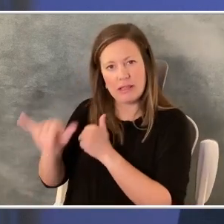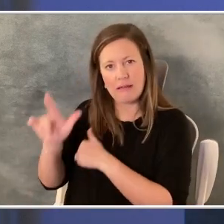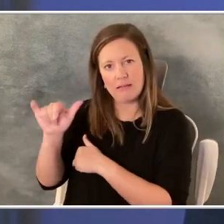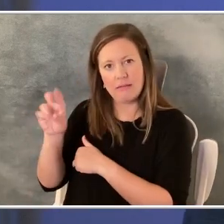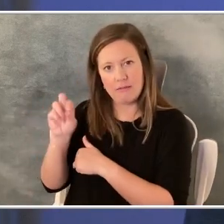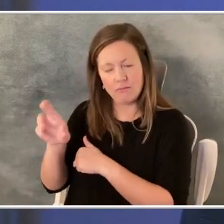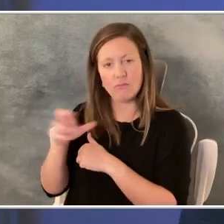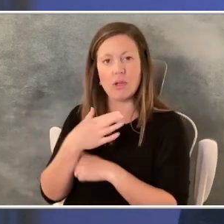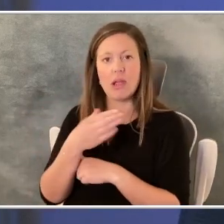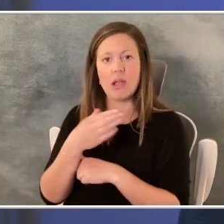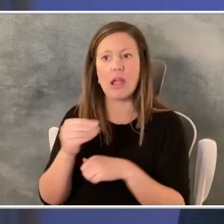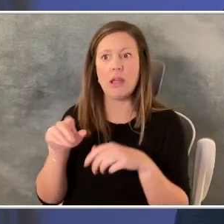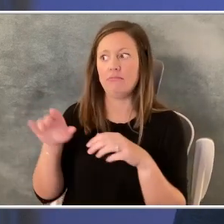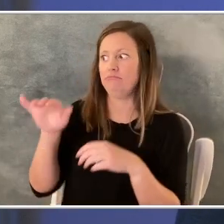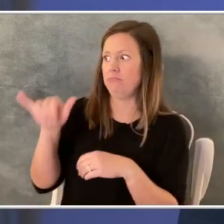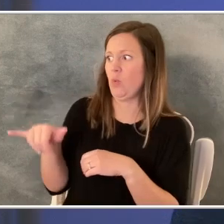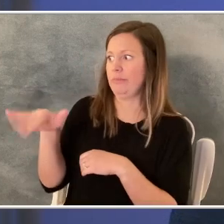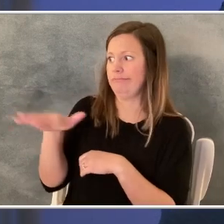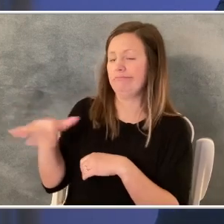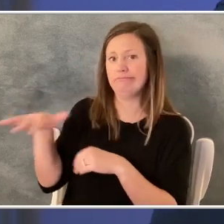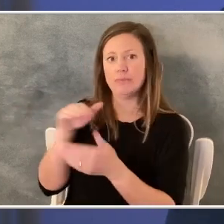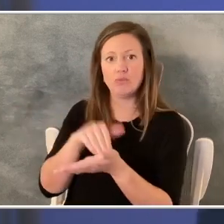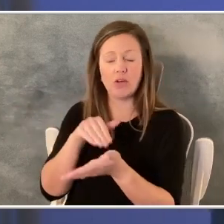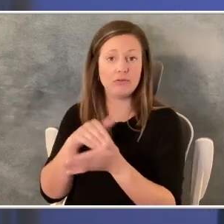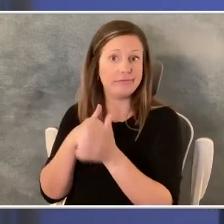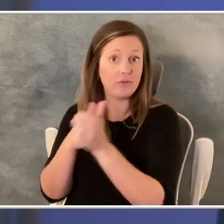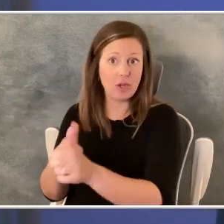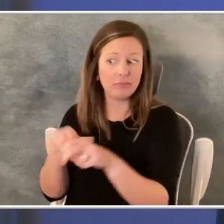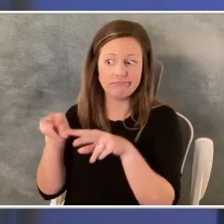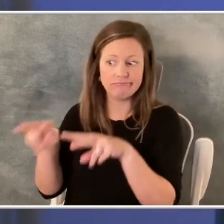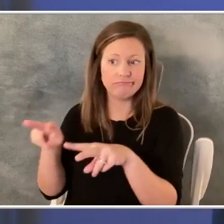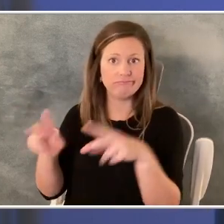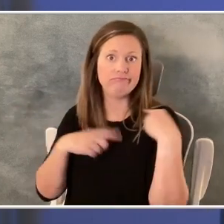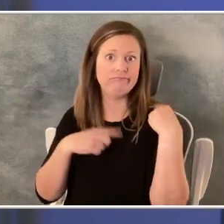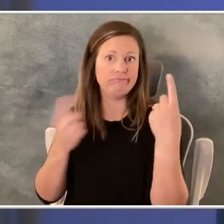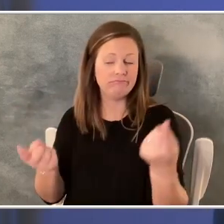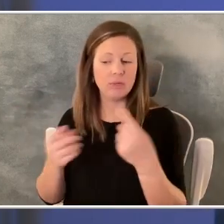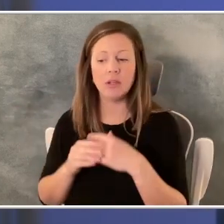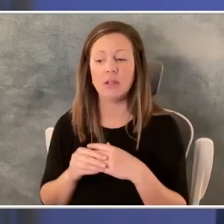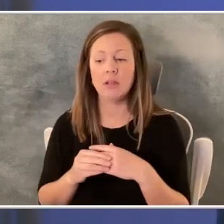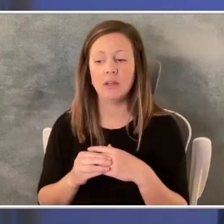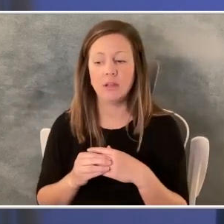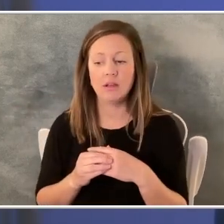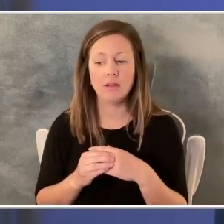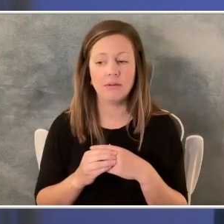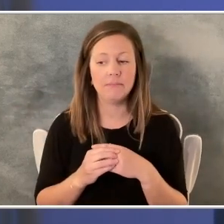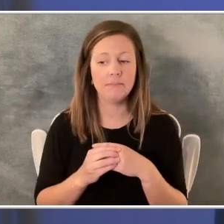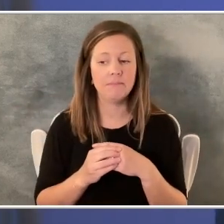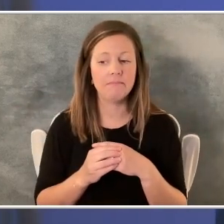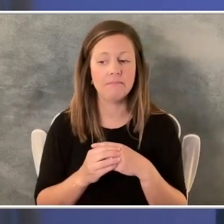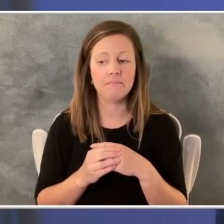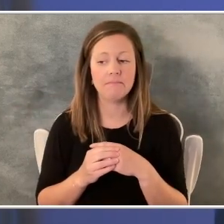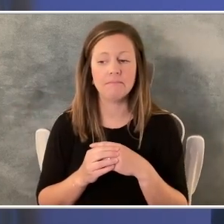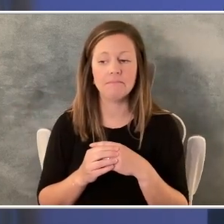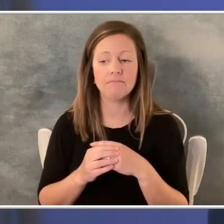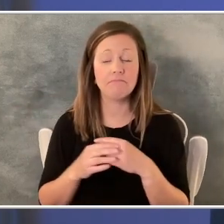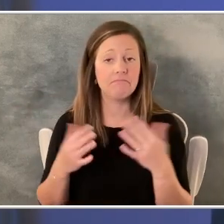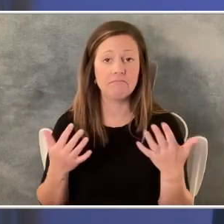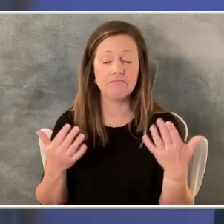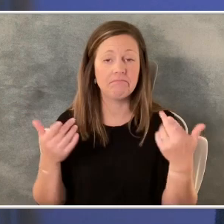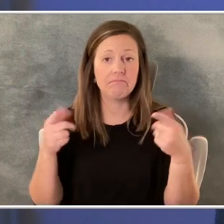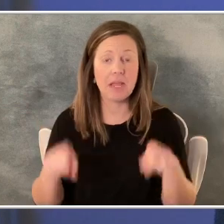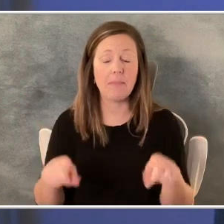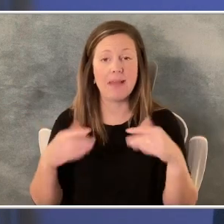those folks routinely since then. It turns out that I had a condition that's known